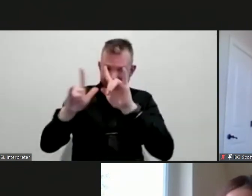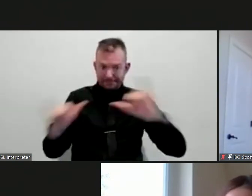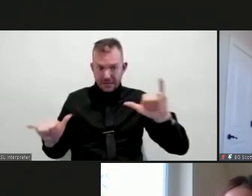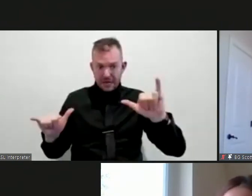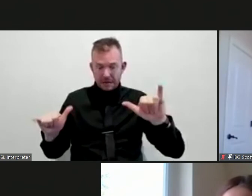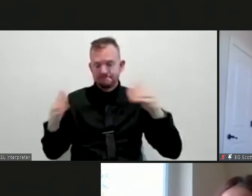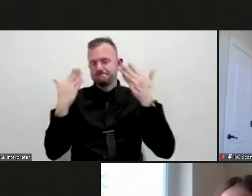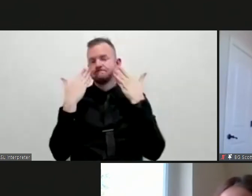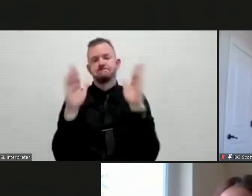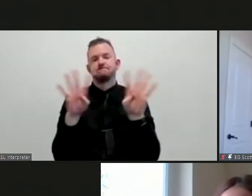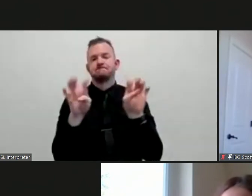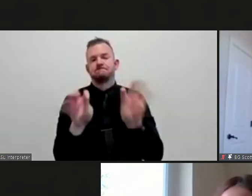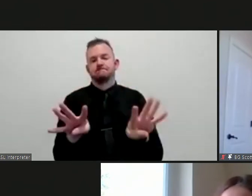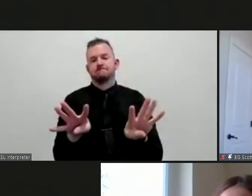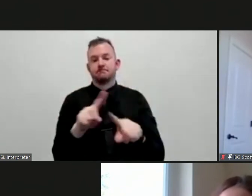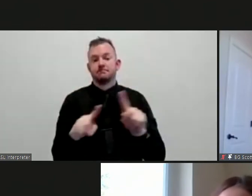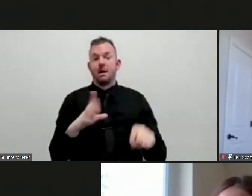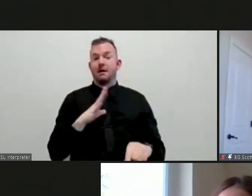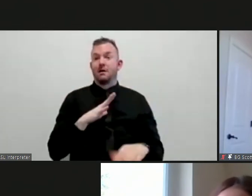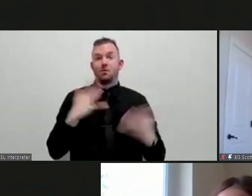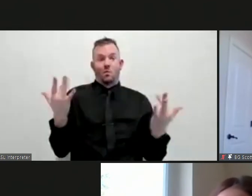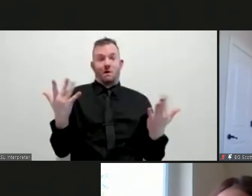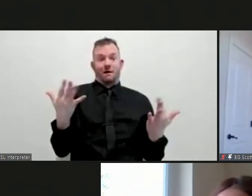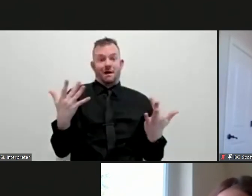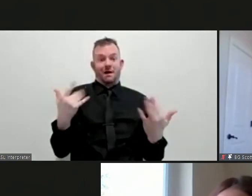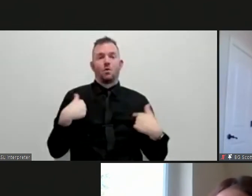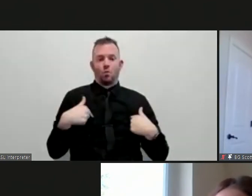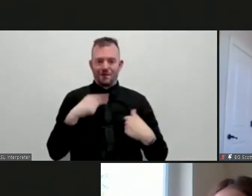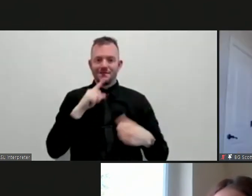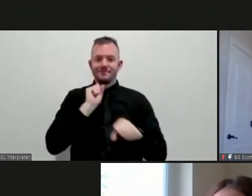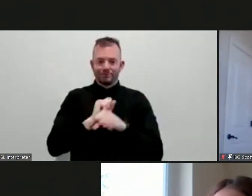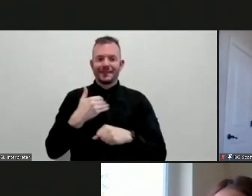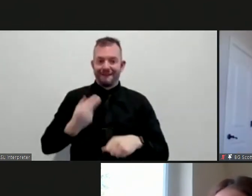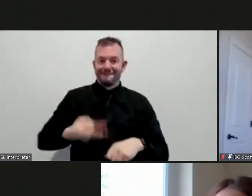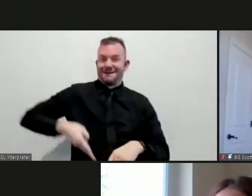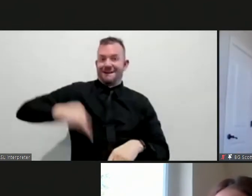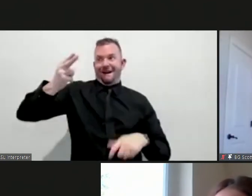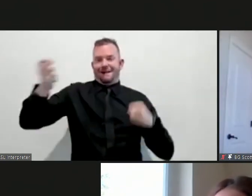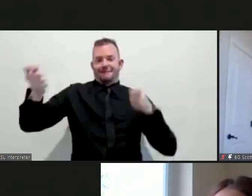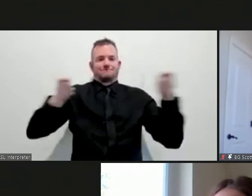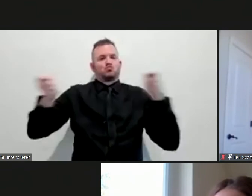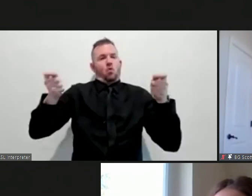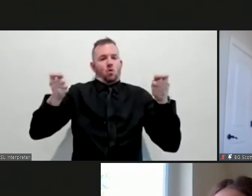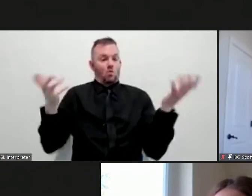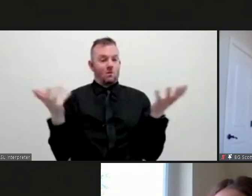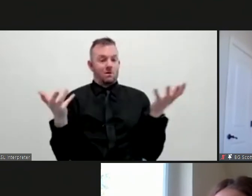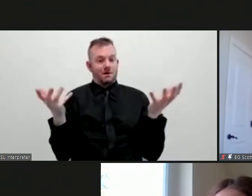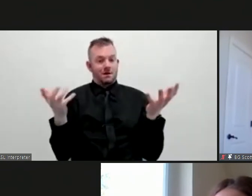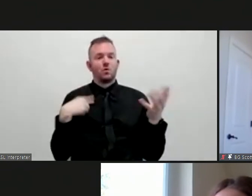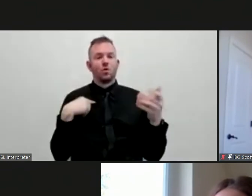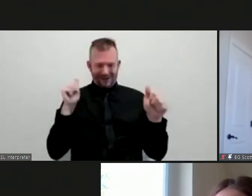continue to have high levels of transmission control, and the same strategies that we use to suppress transmission